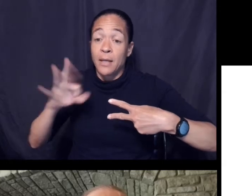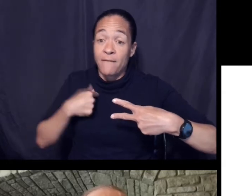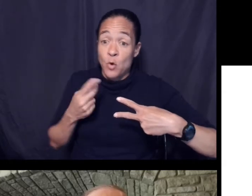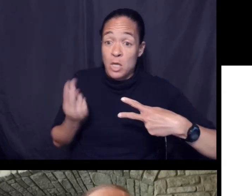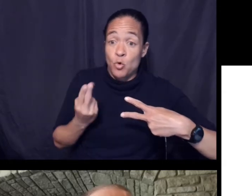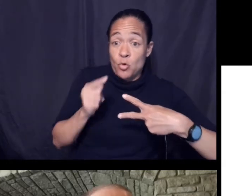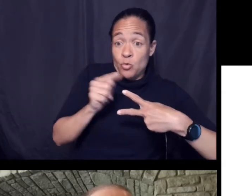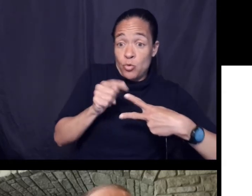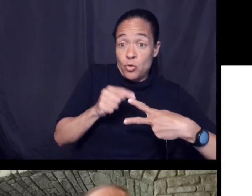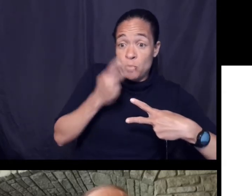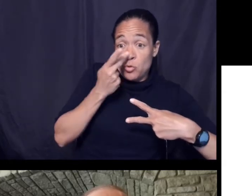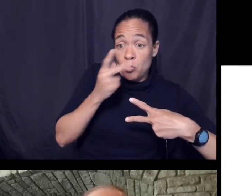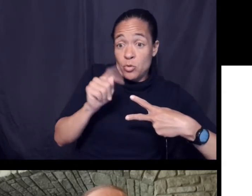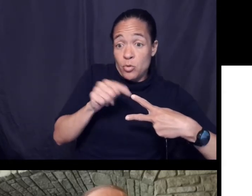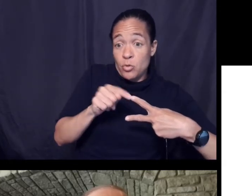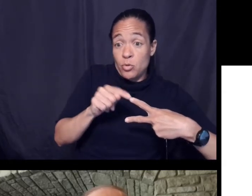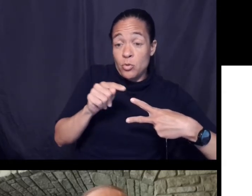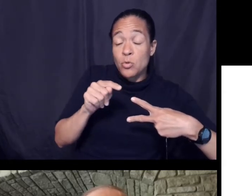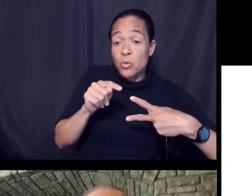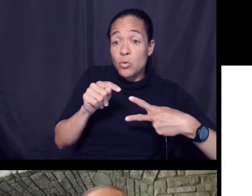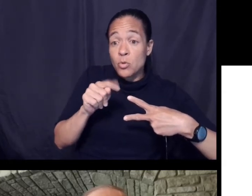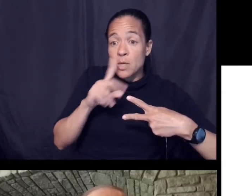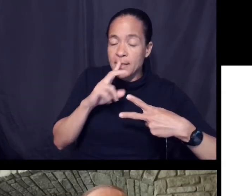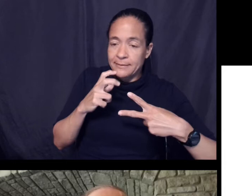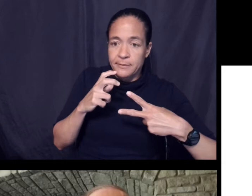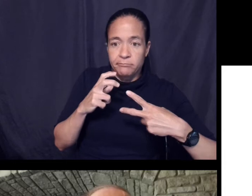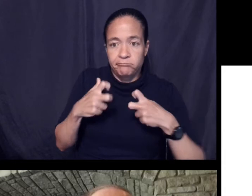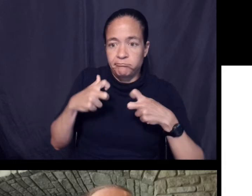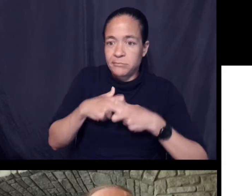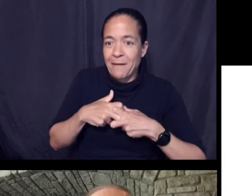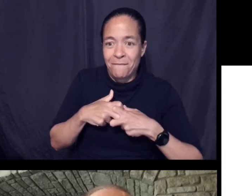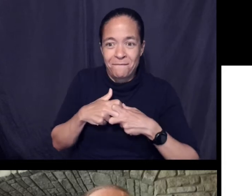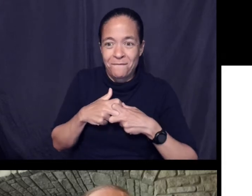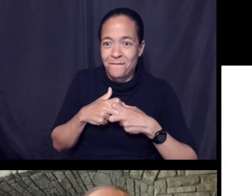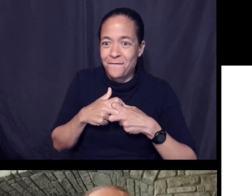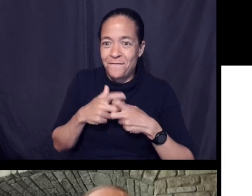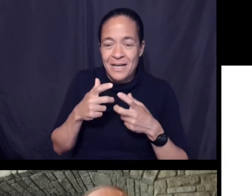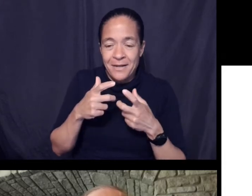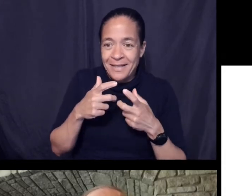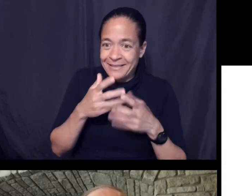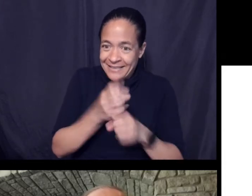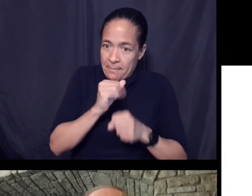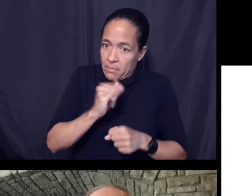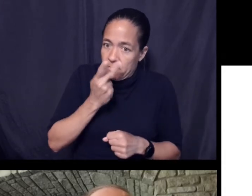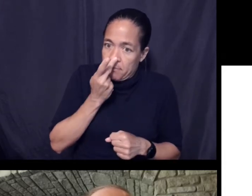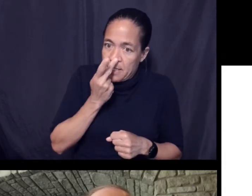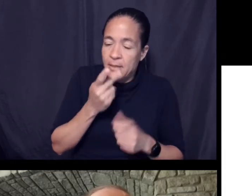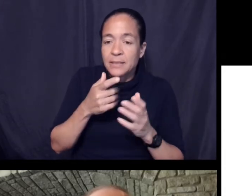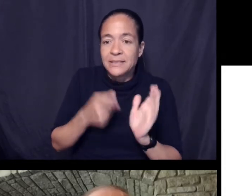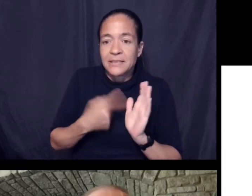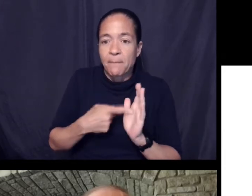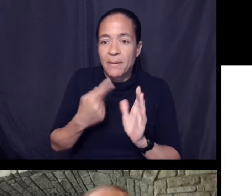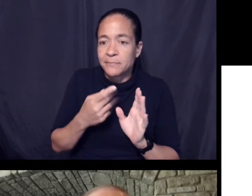If we use urinary CMV PCR, it's very difficult to collect, and sometimes it